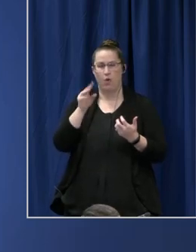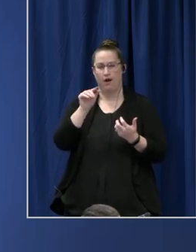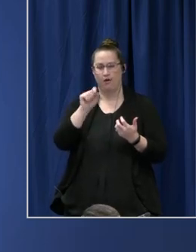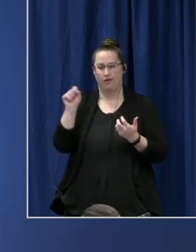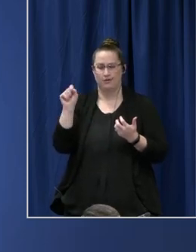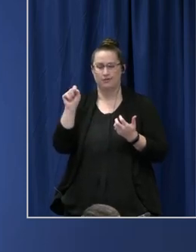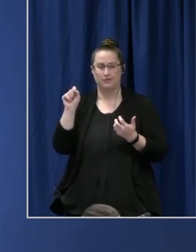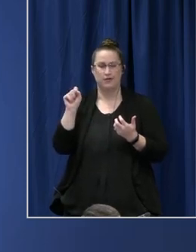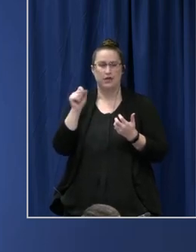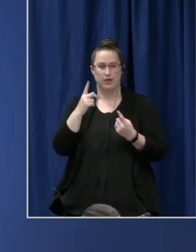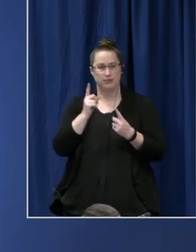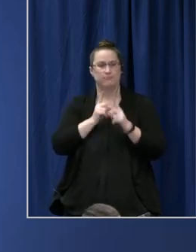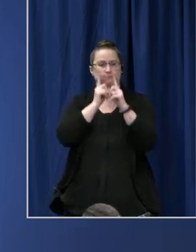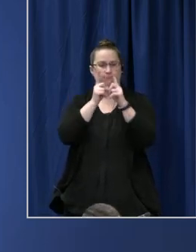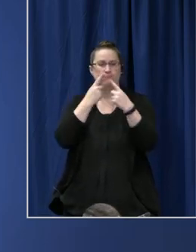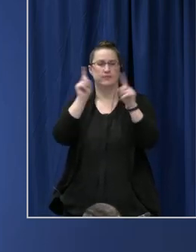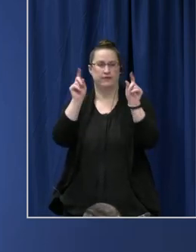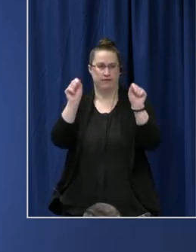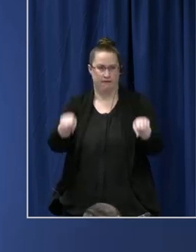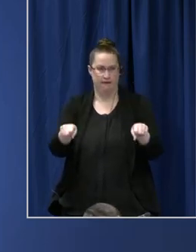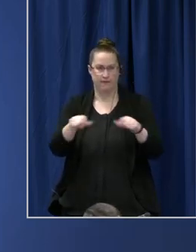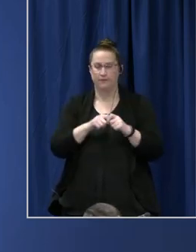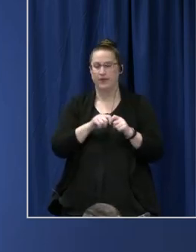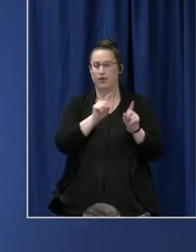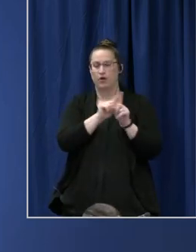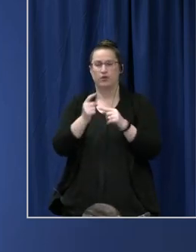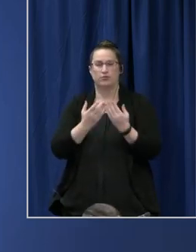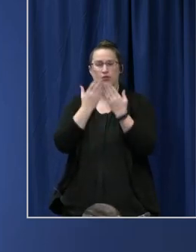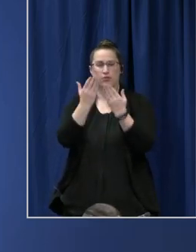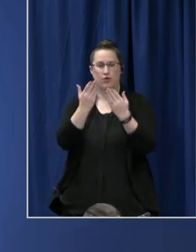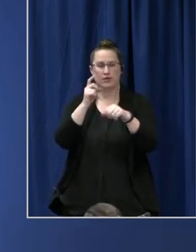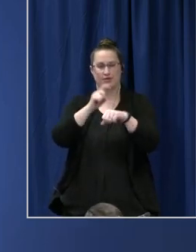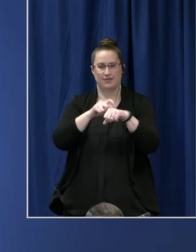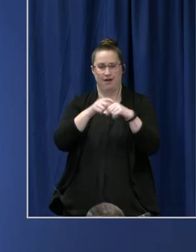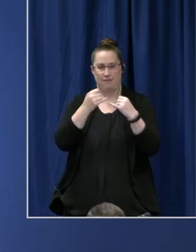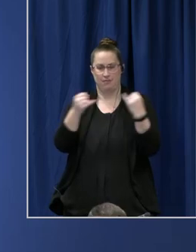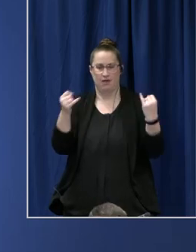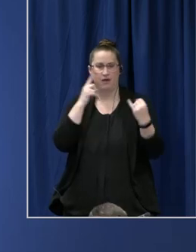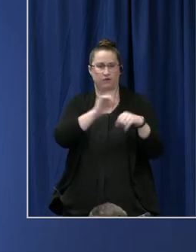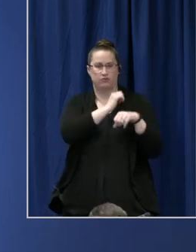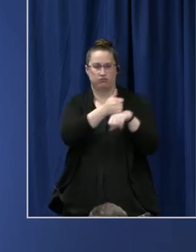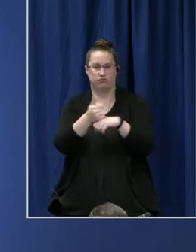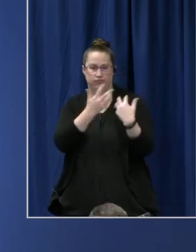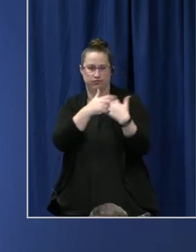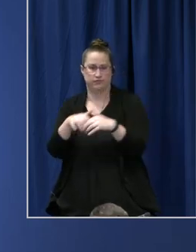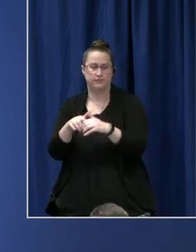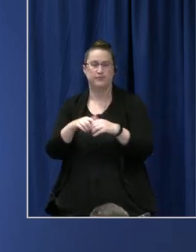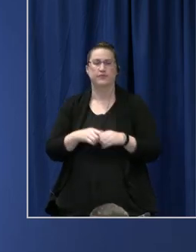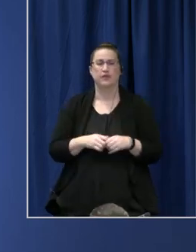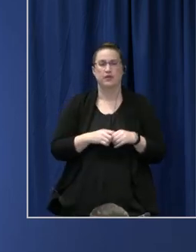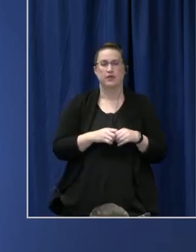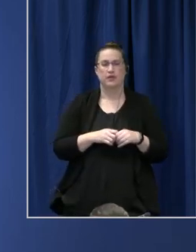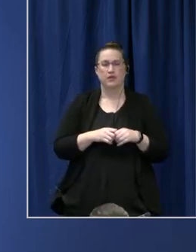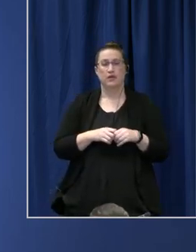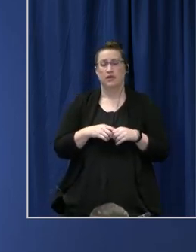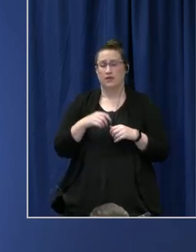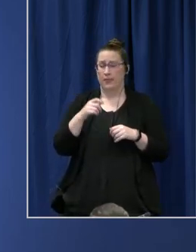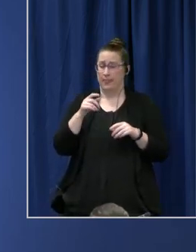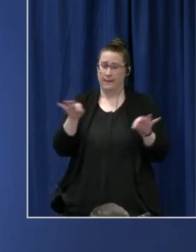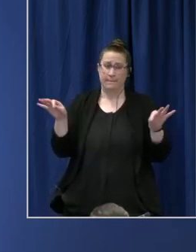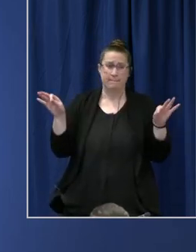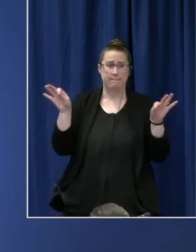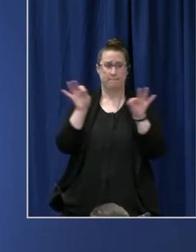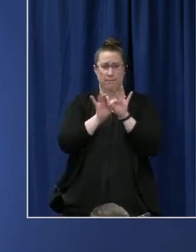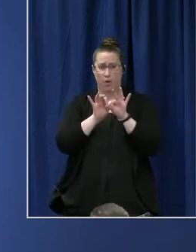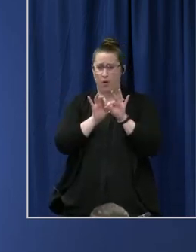is an achievable goal, and we proposed a timeline for making this happen. Make no mistake, taking this important step would